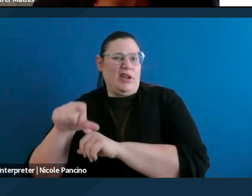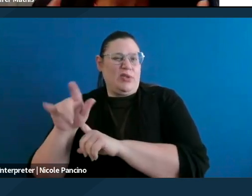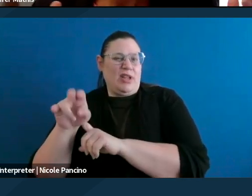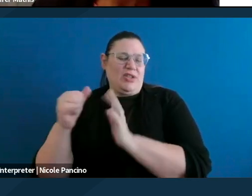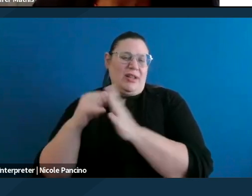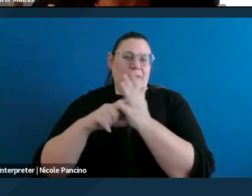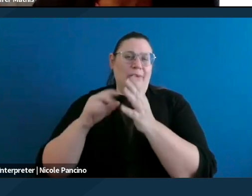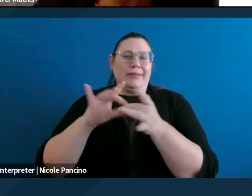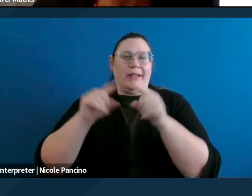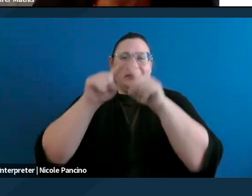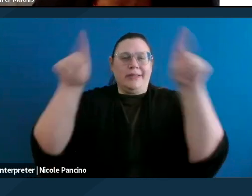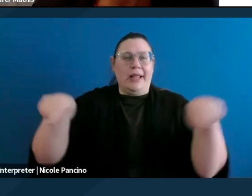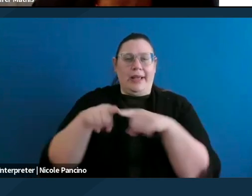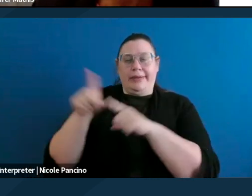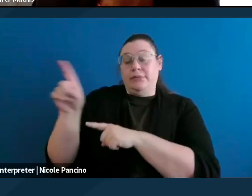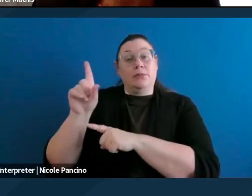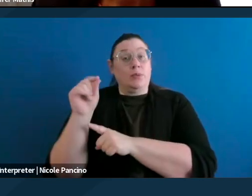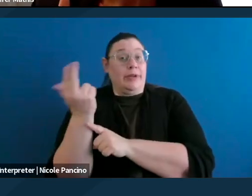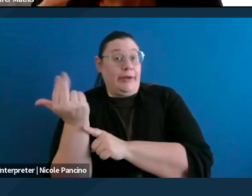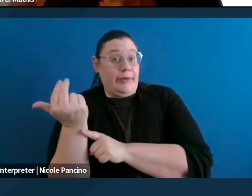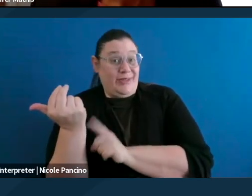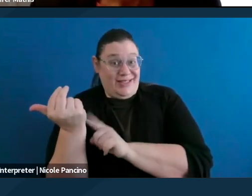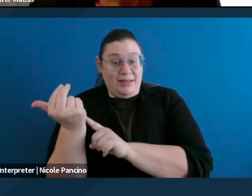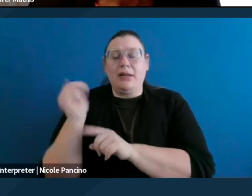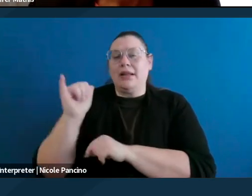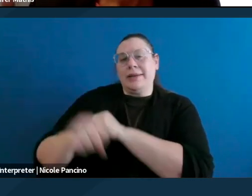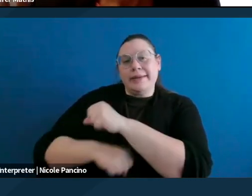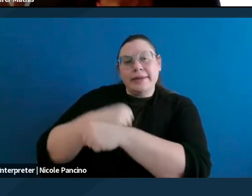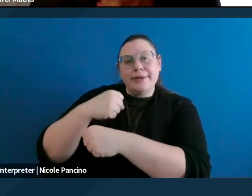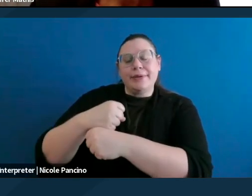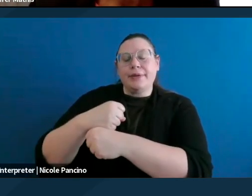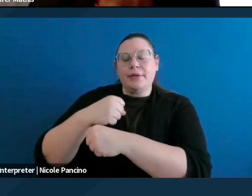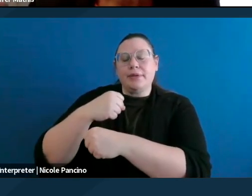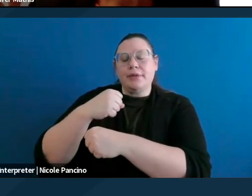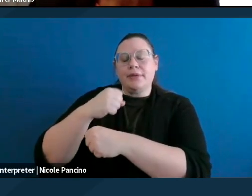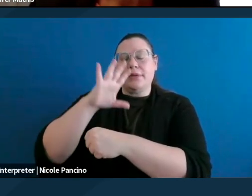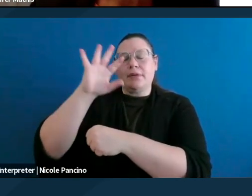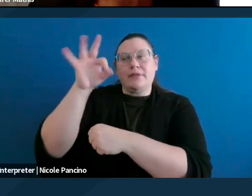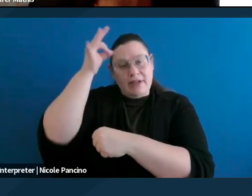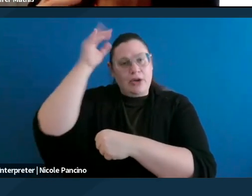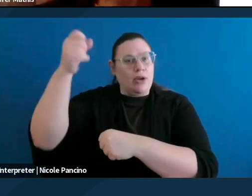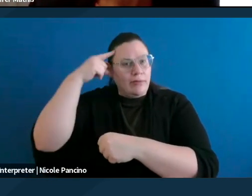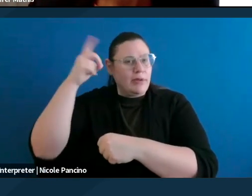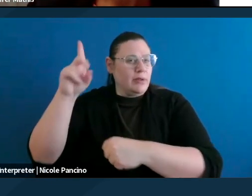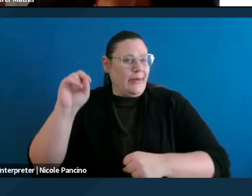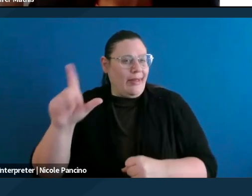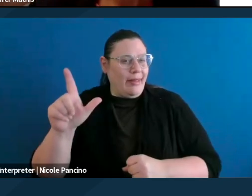slide. 2013 was when the federal government, the Department of